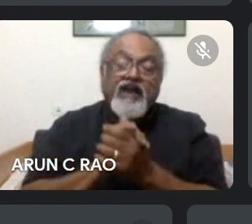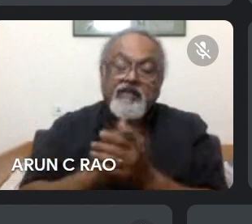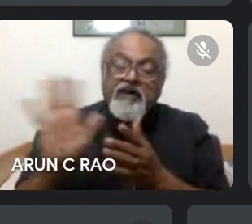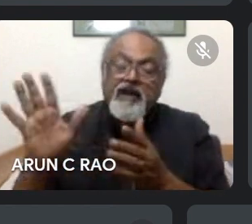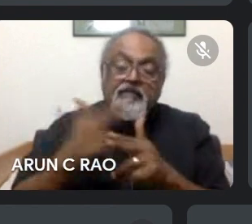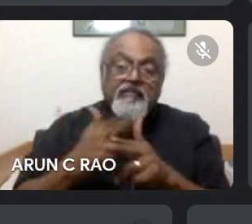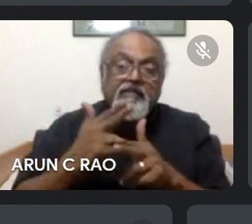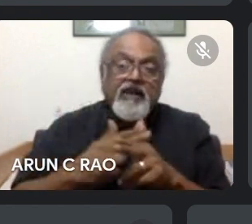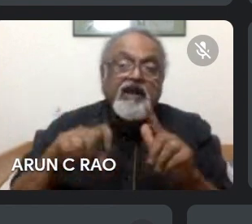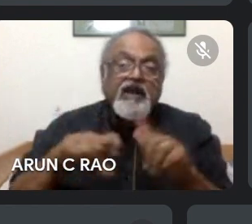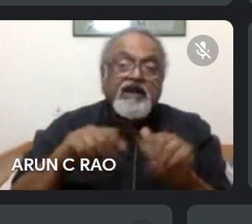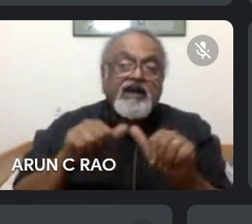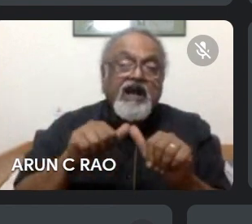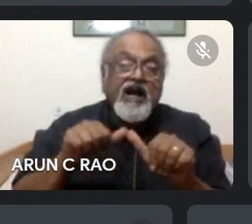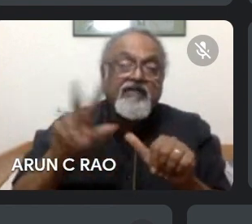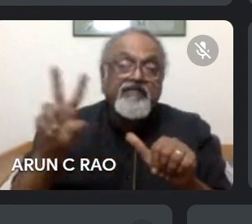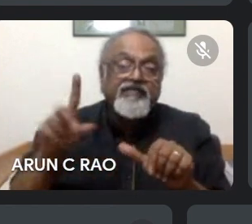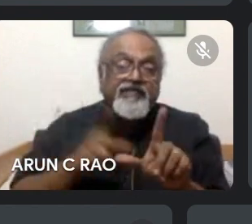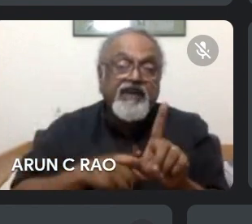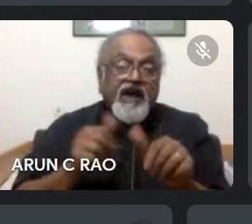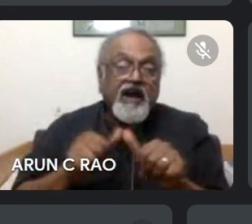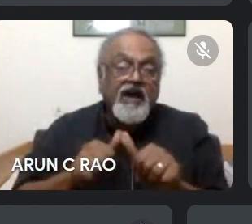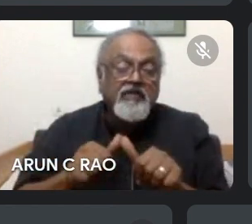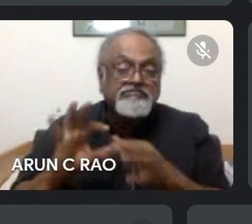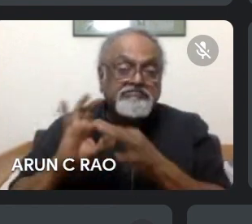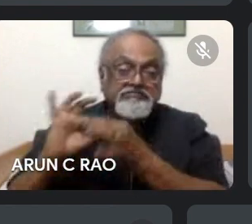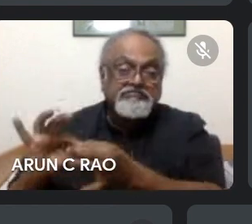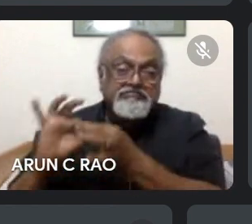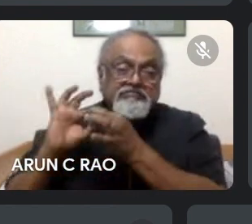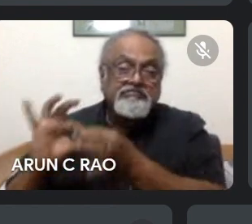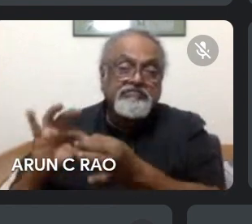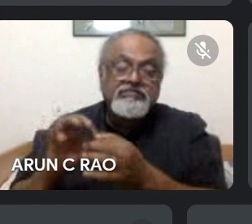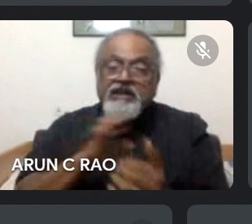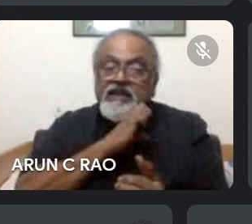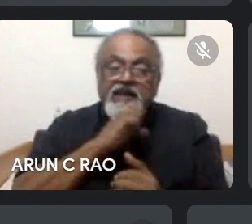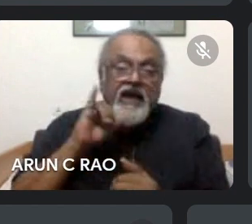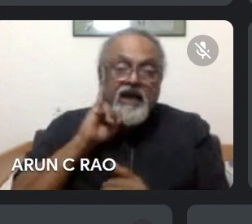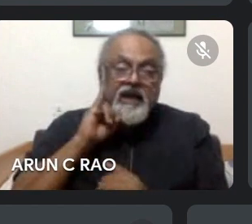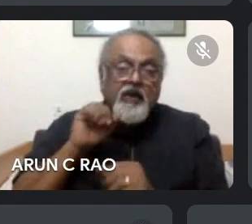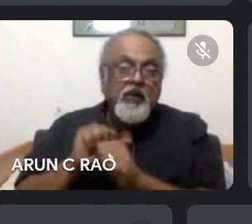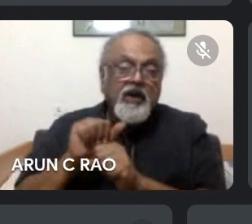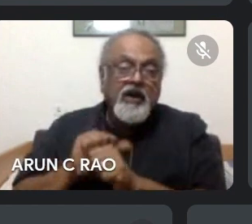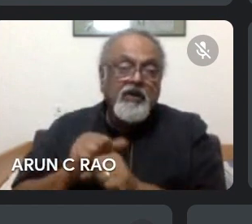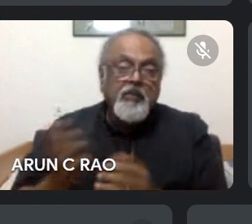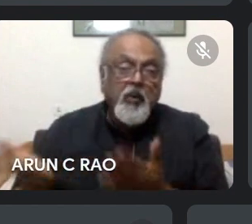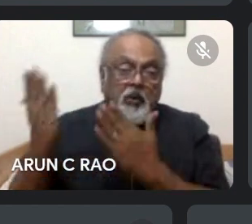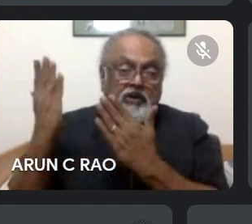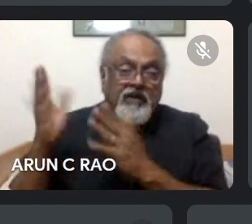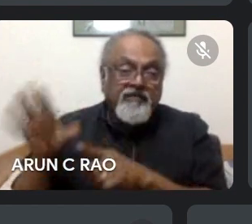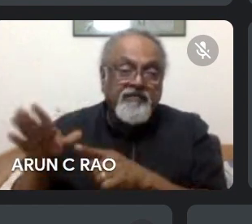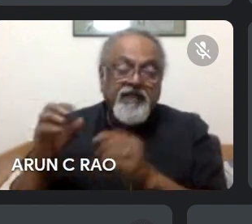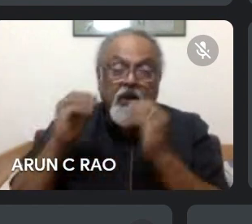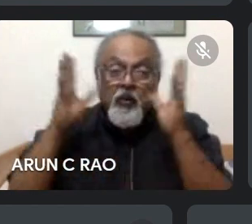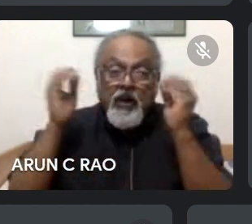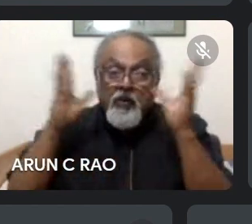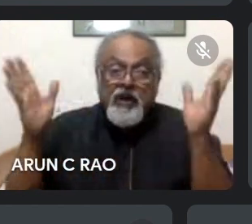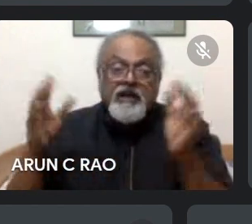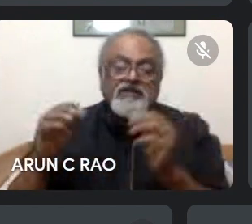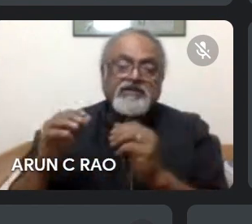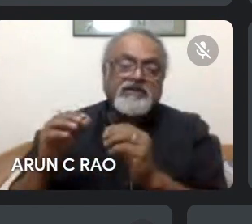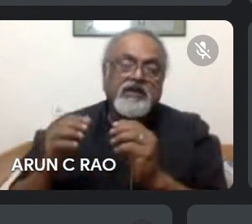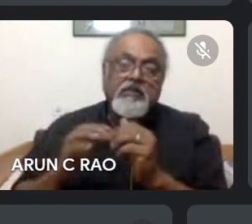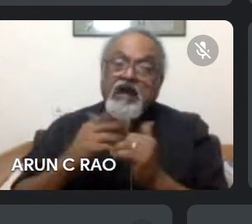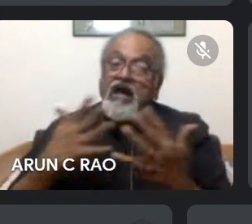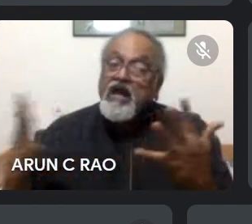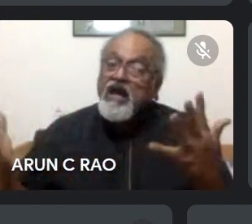So we partner with Enable India quite a lot to have a lot of awareness sessions in office, out of